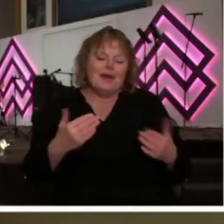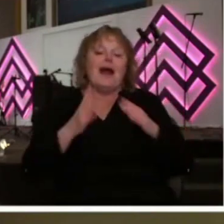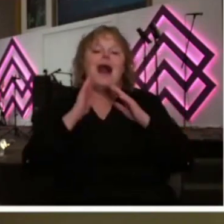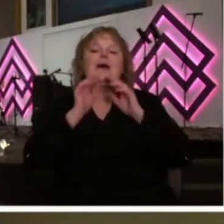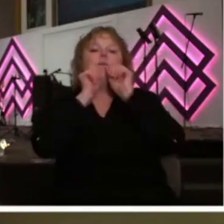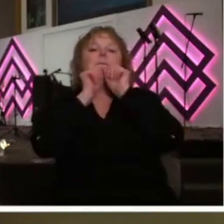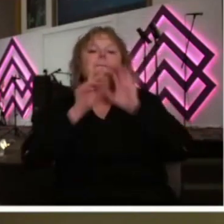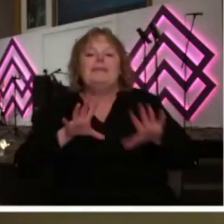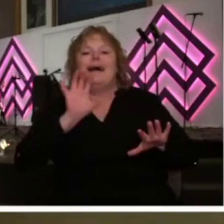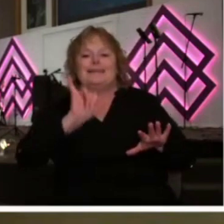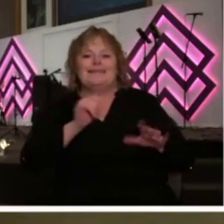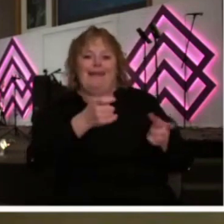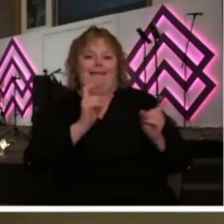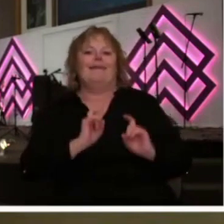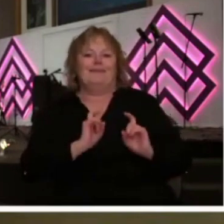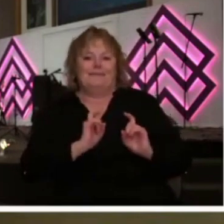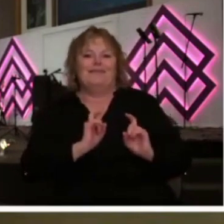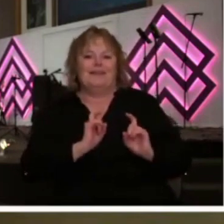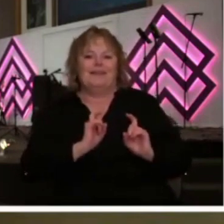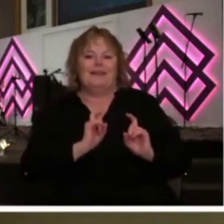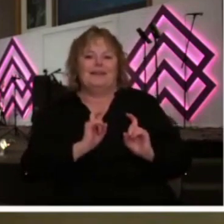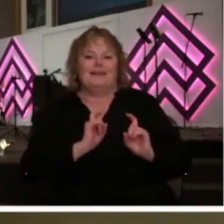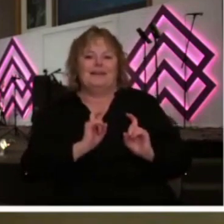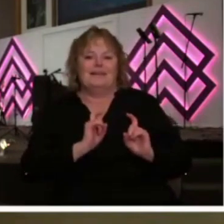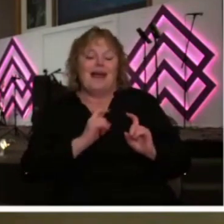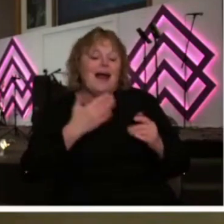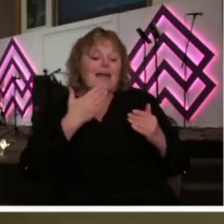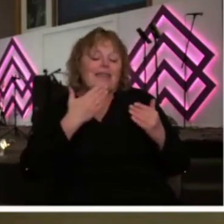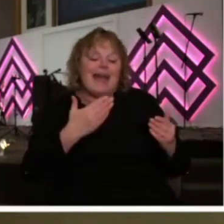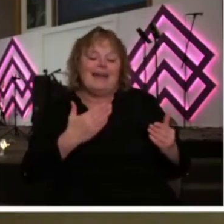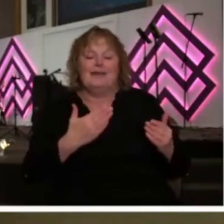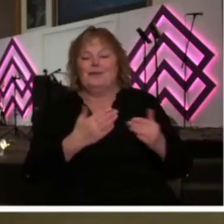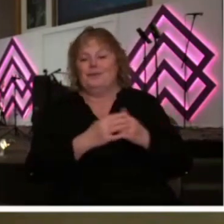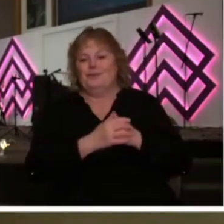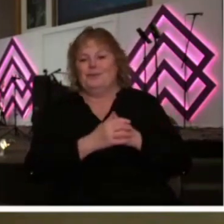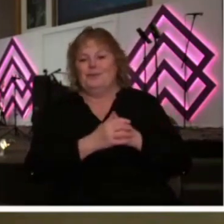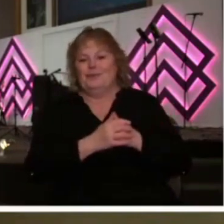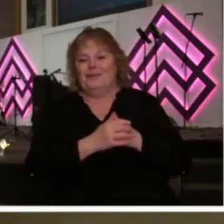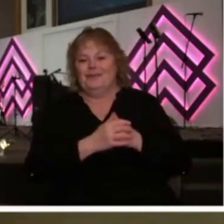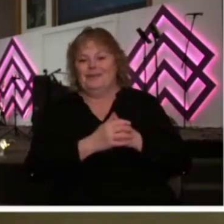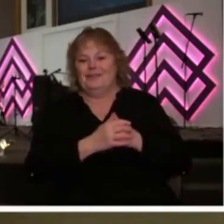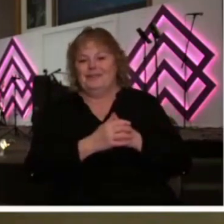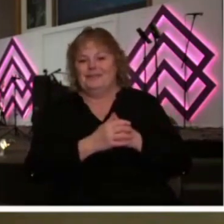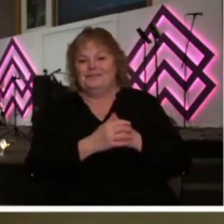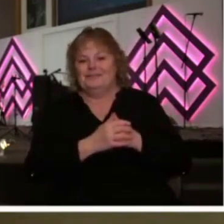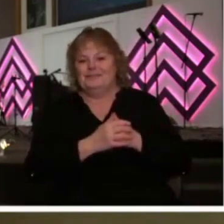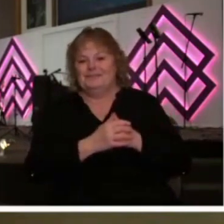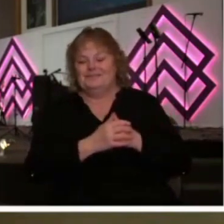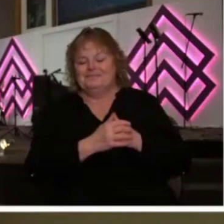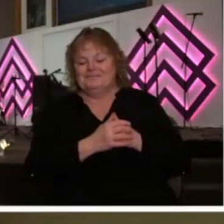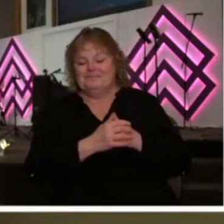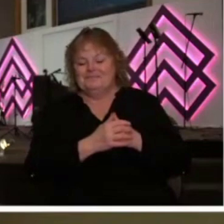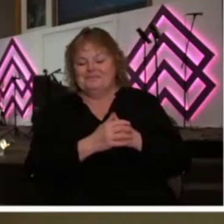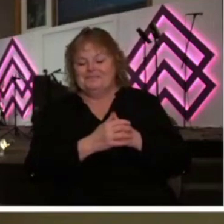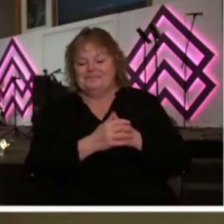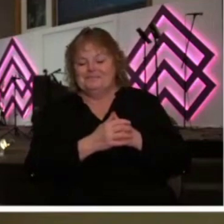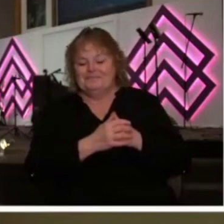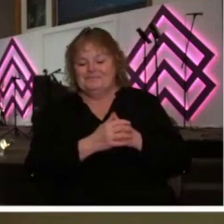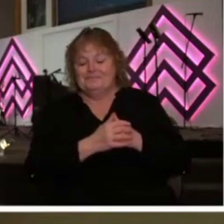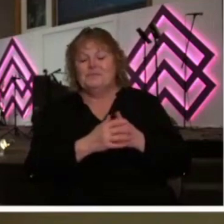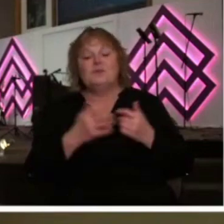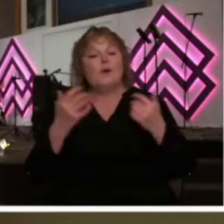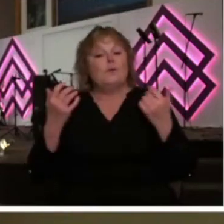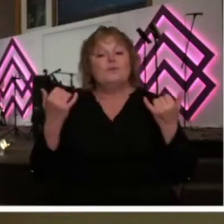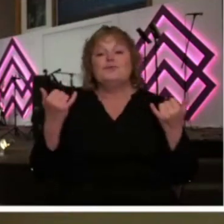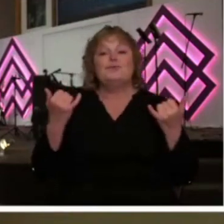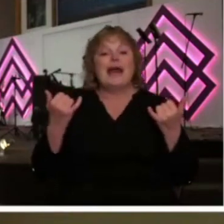it. I'm grateful for it. And I'm thankful for it. So what will be